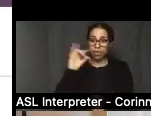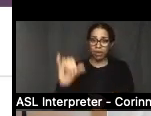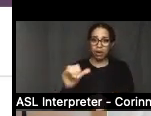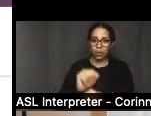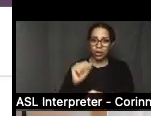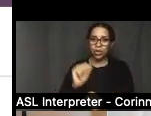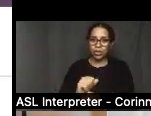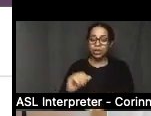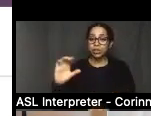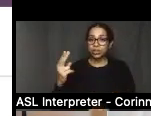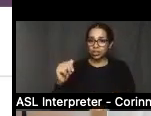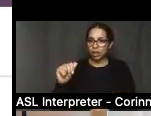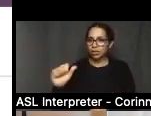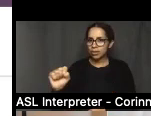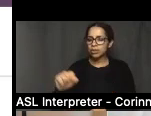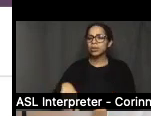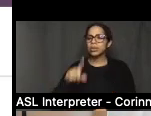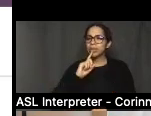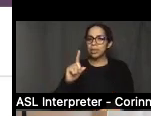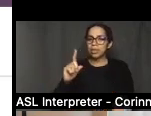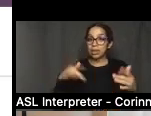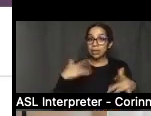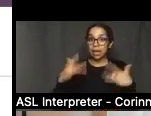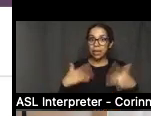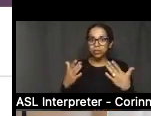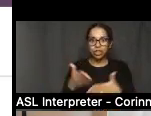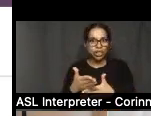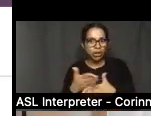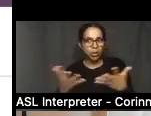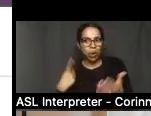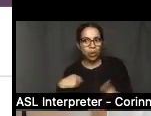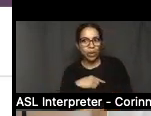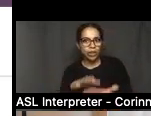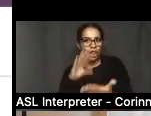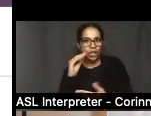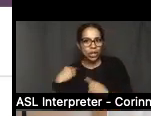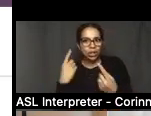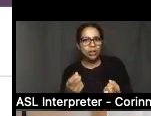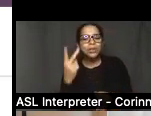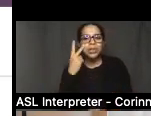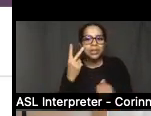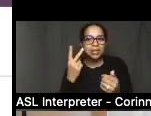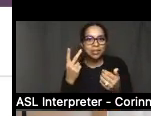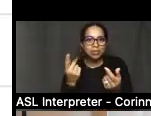all so excited to be sharing what we've learned, and then to see where you all want to take it from here.